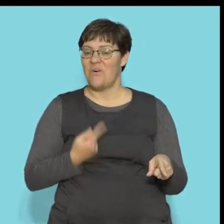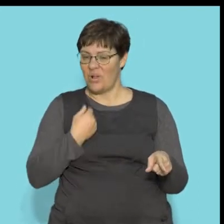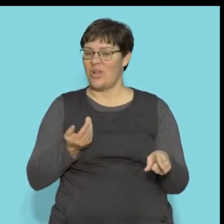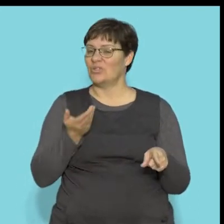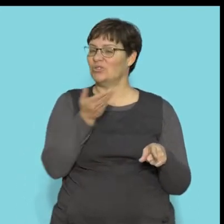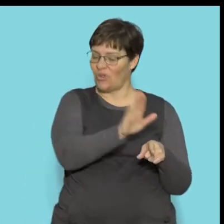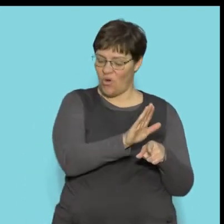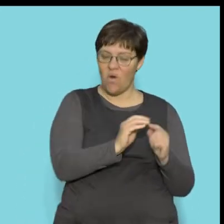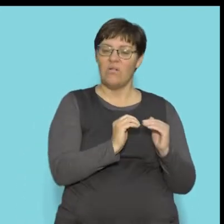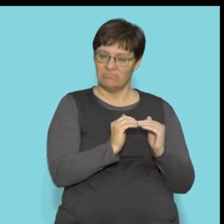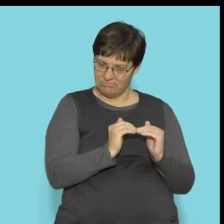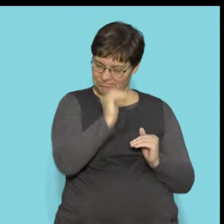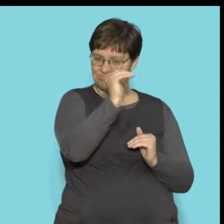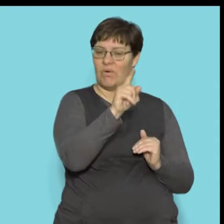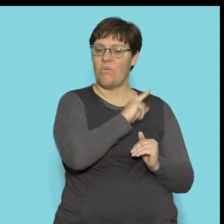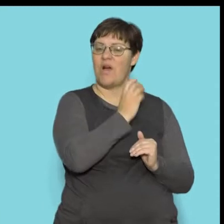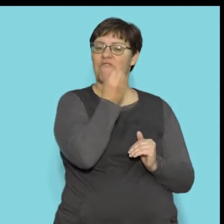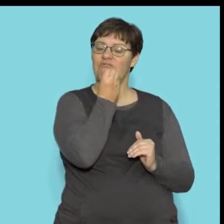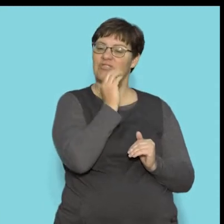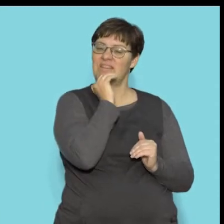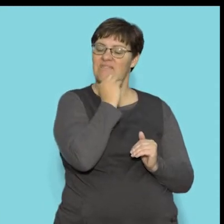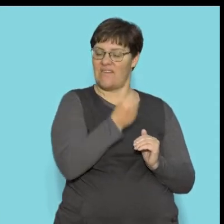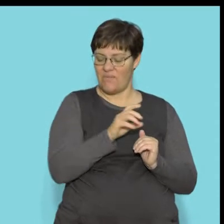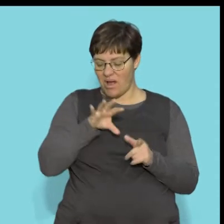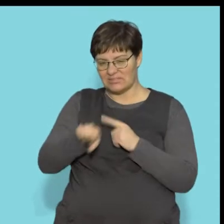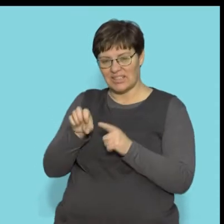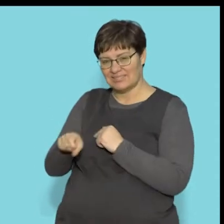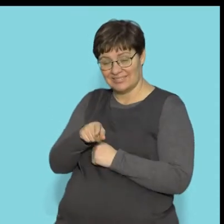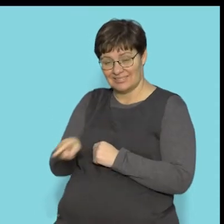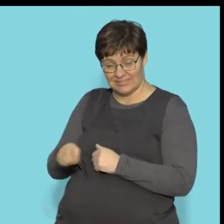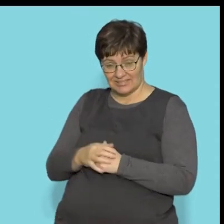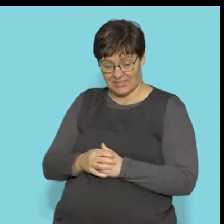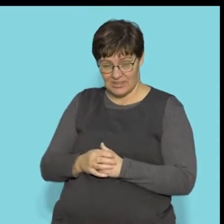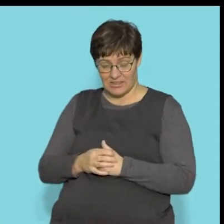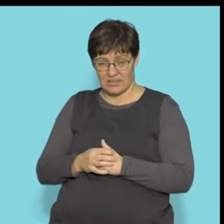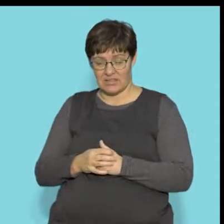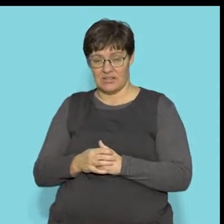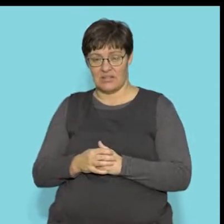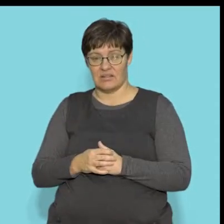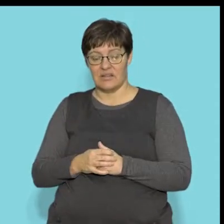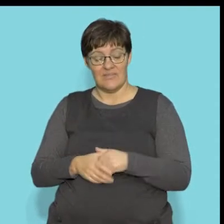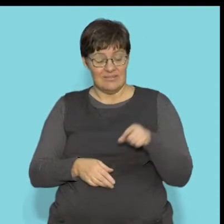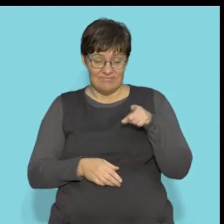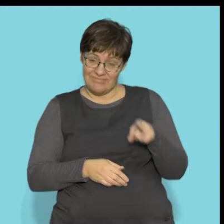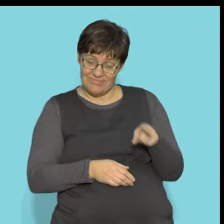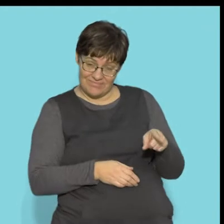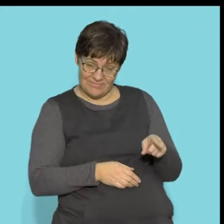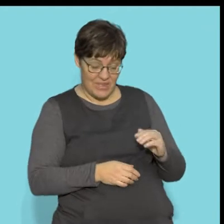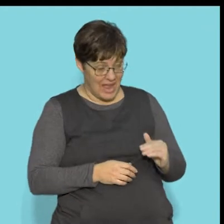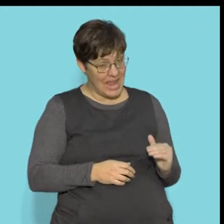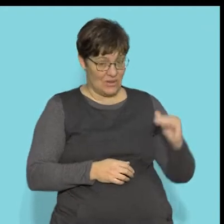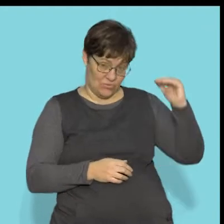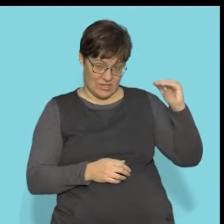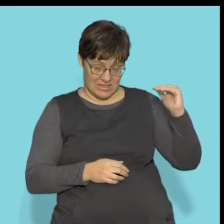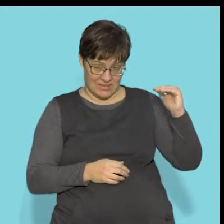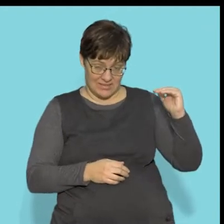to show an increase in size. as the predator population